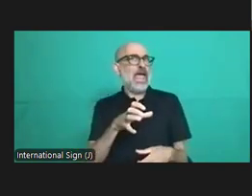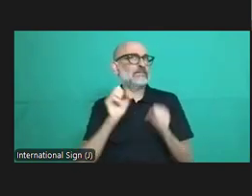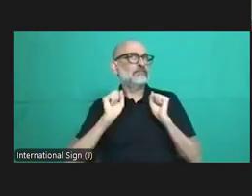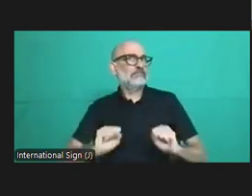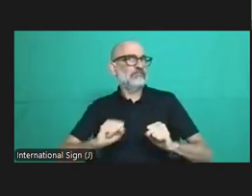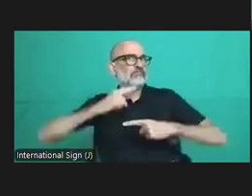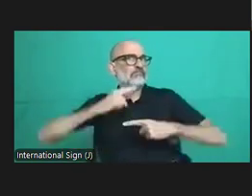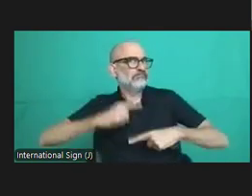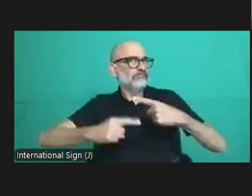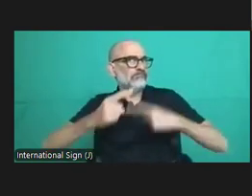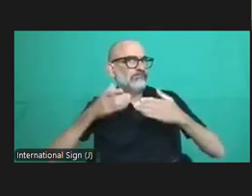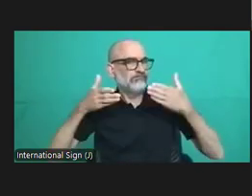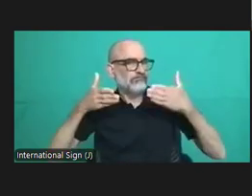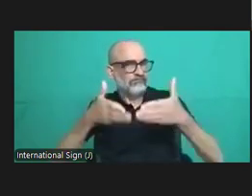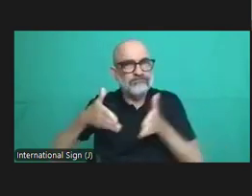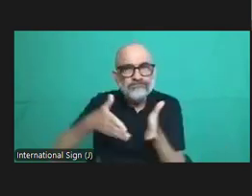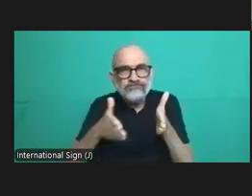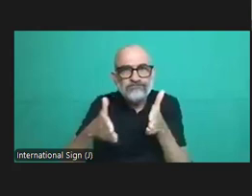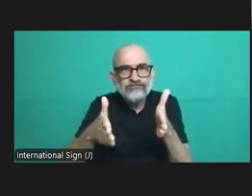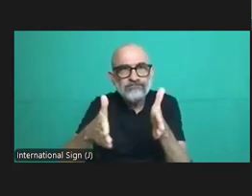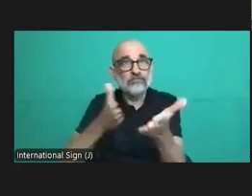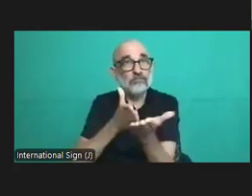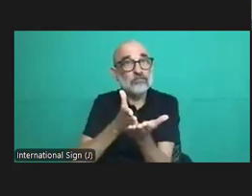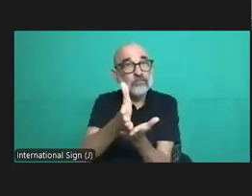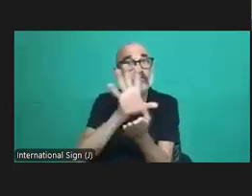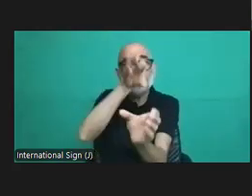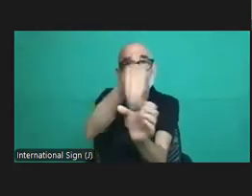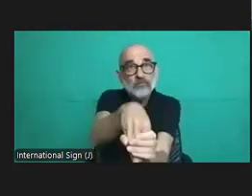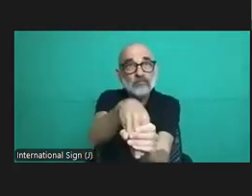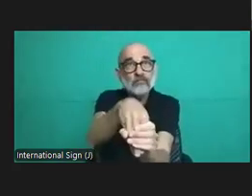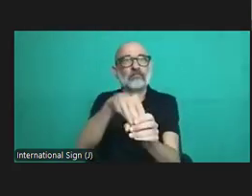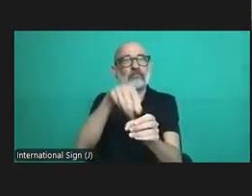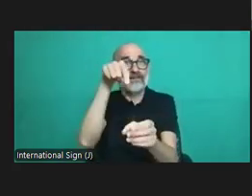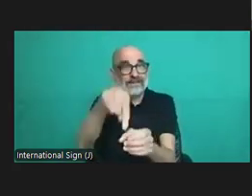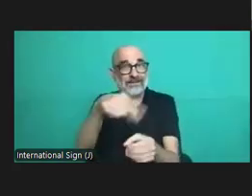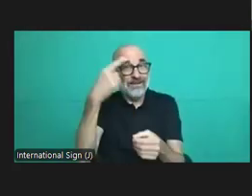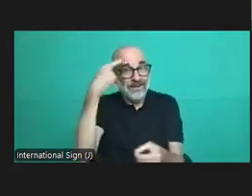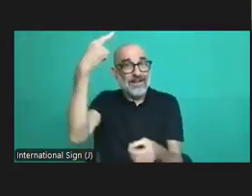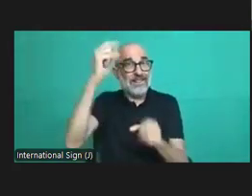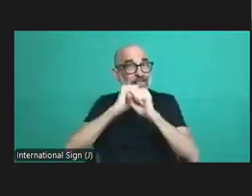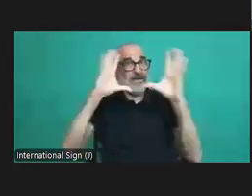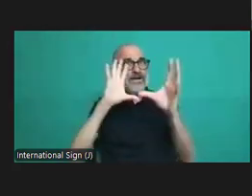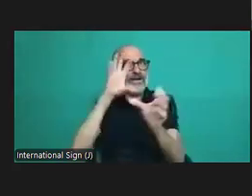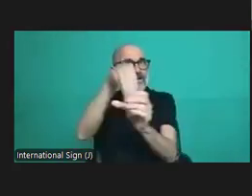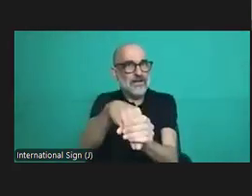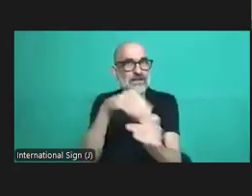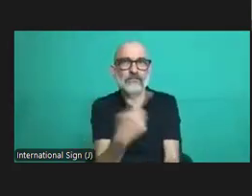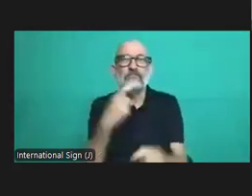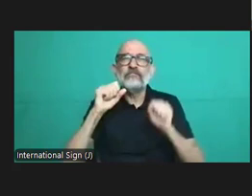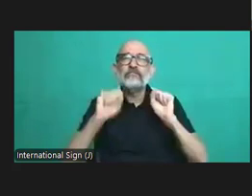that we have identified areas that we gave priority within the